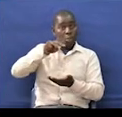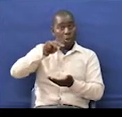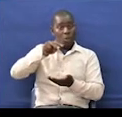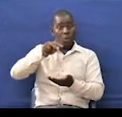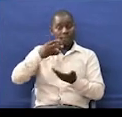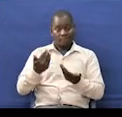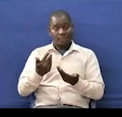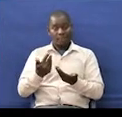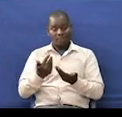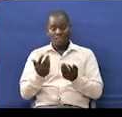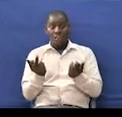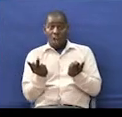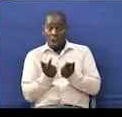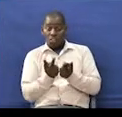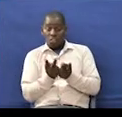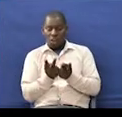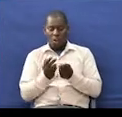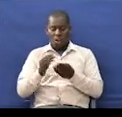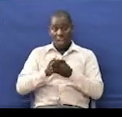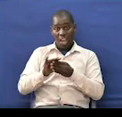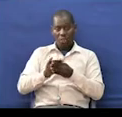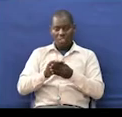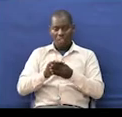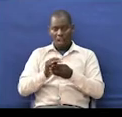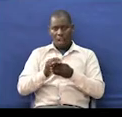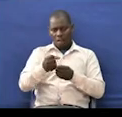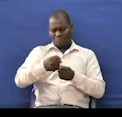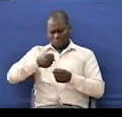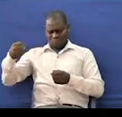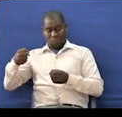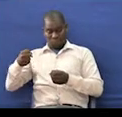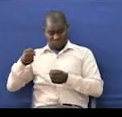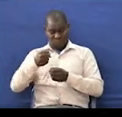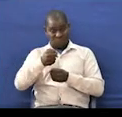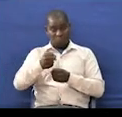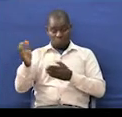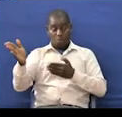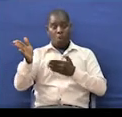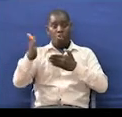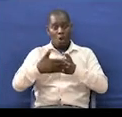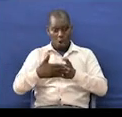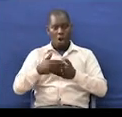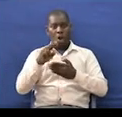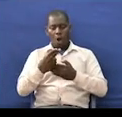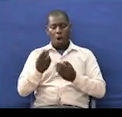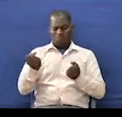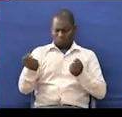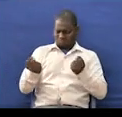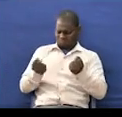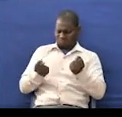using bottle opener, or whether you are applying force to a door or knob, or whether you are applying a force to a rim to turn